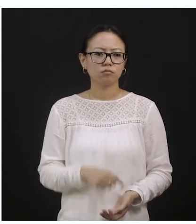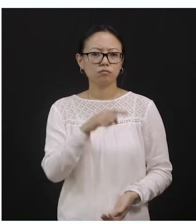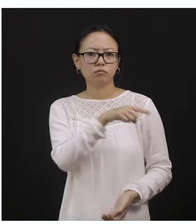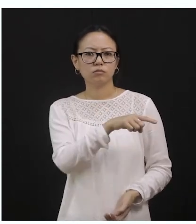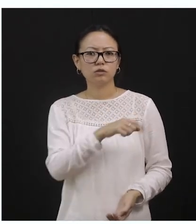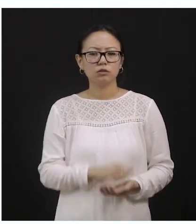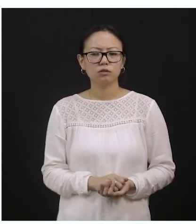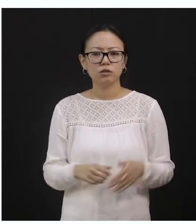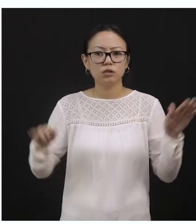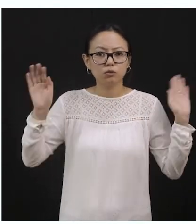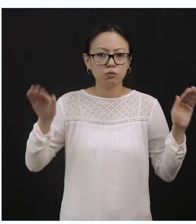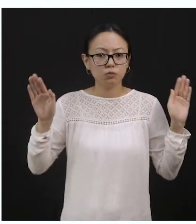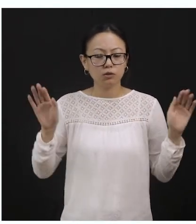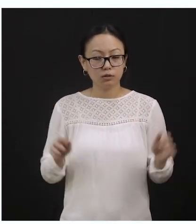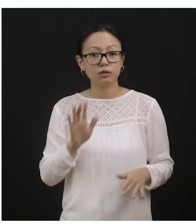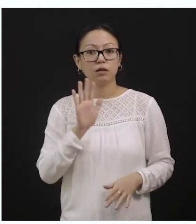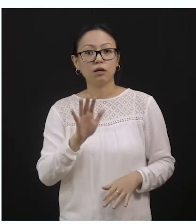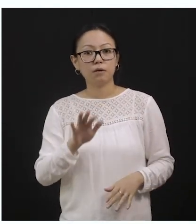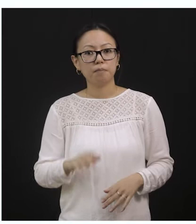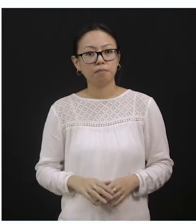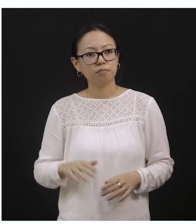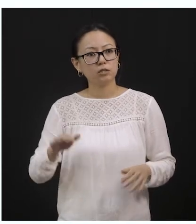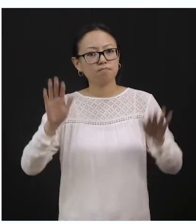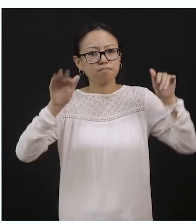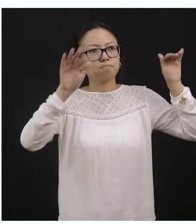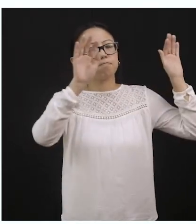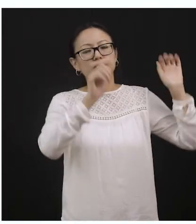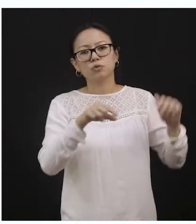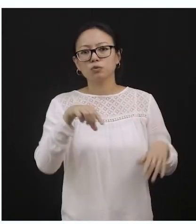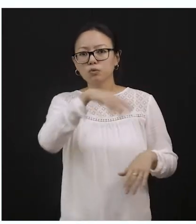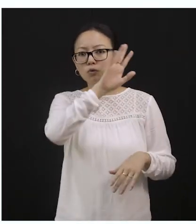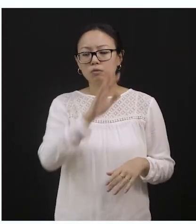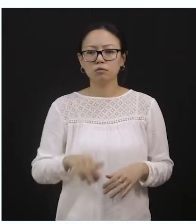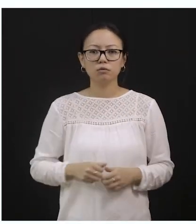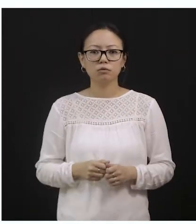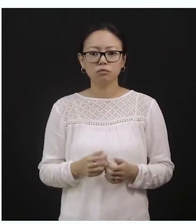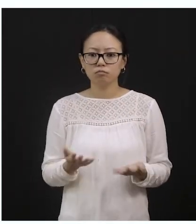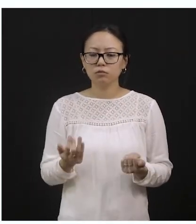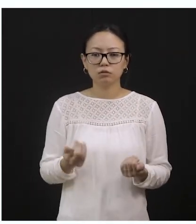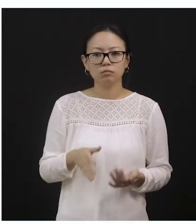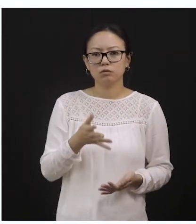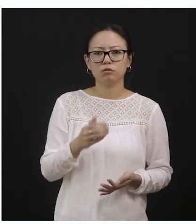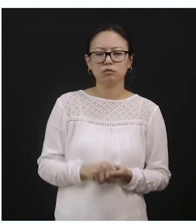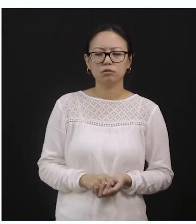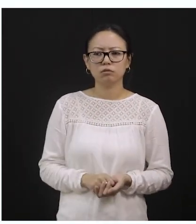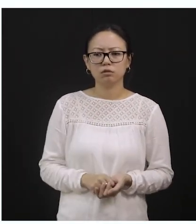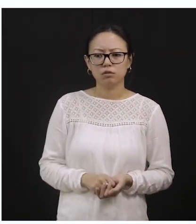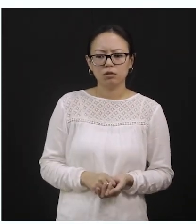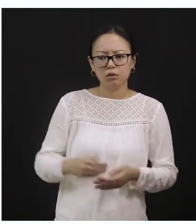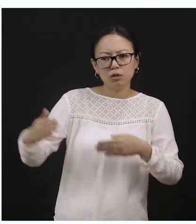wings but they can't fly. I can tell you that in a small room they can fly for a short distance, but they